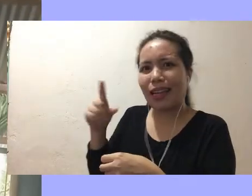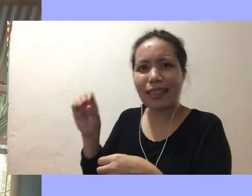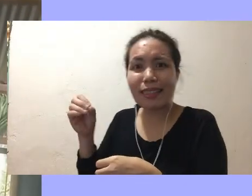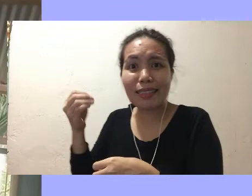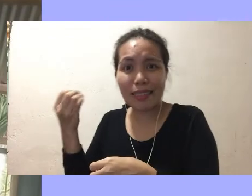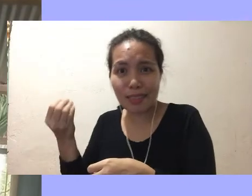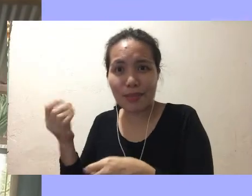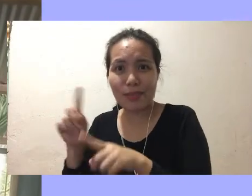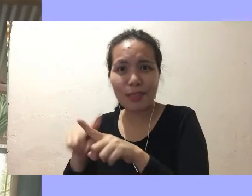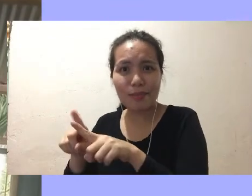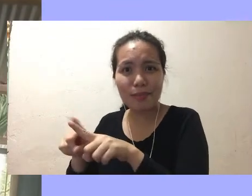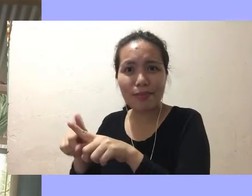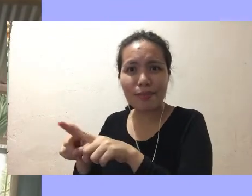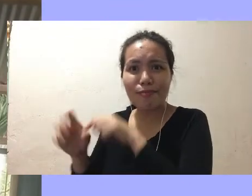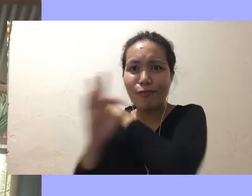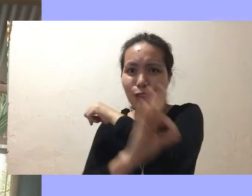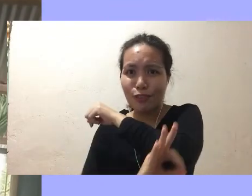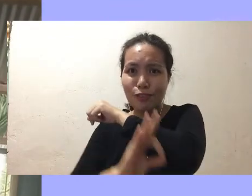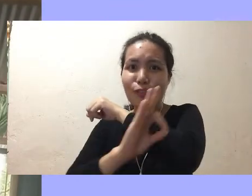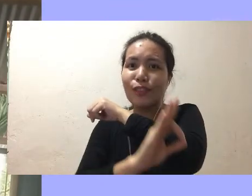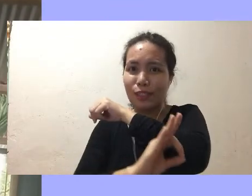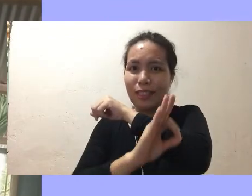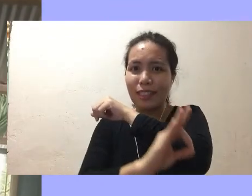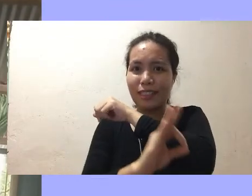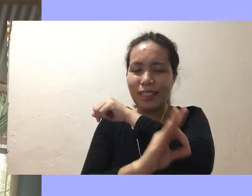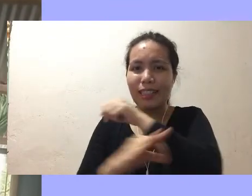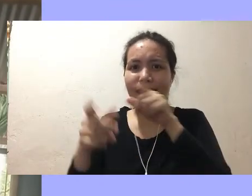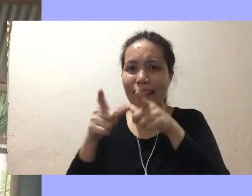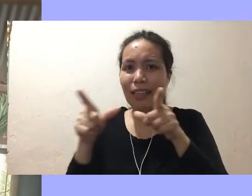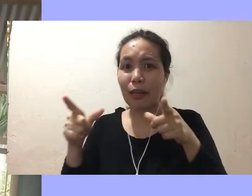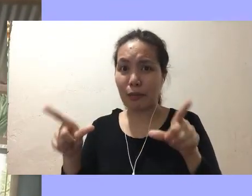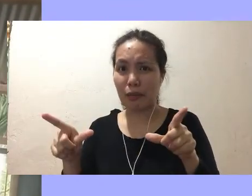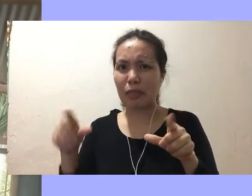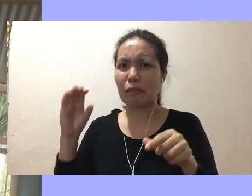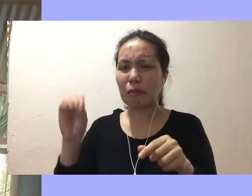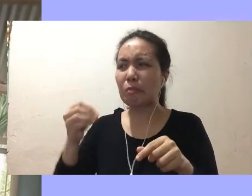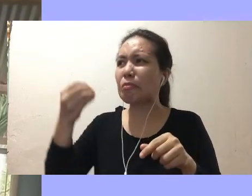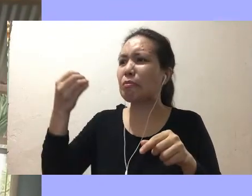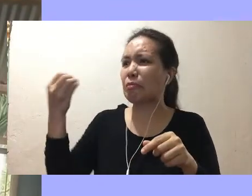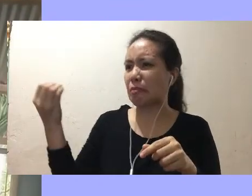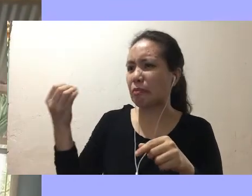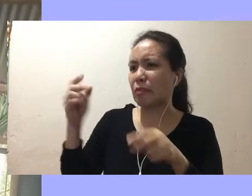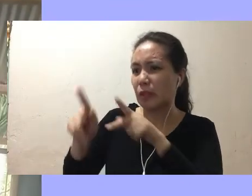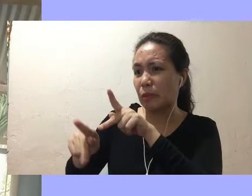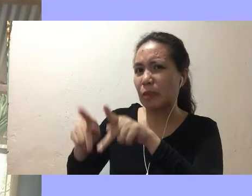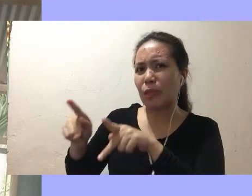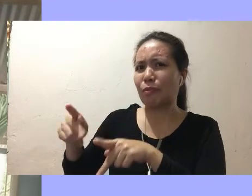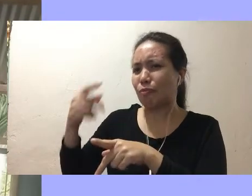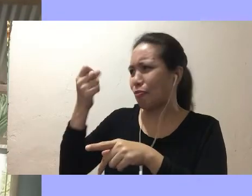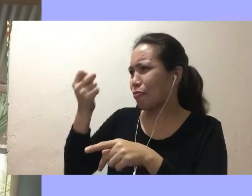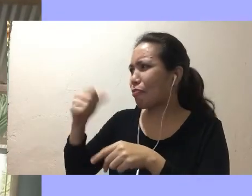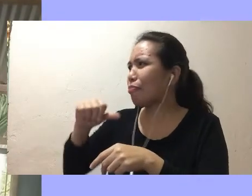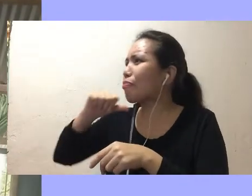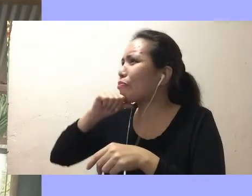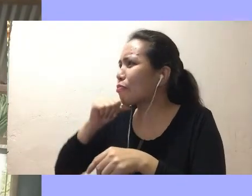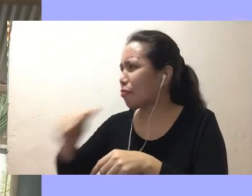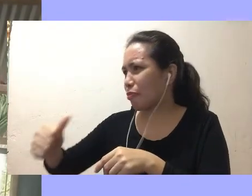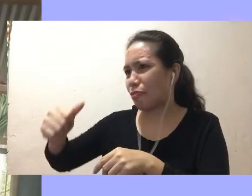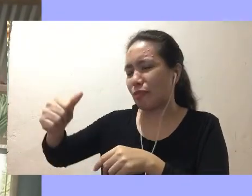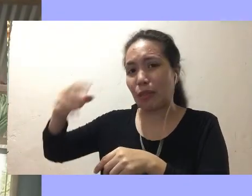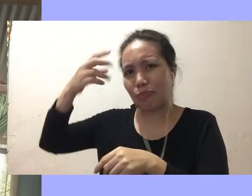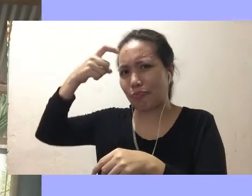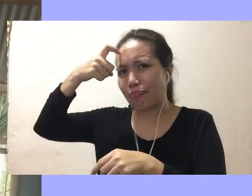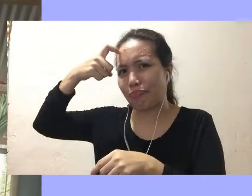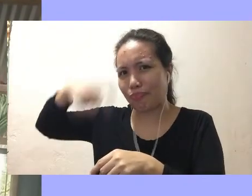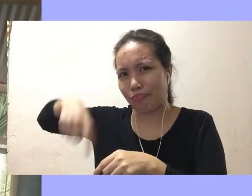people because I have zero knowledge when it comes to their language, and the people there are not really fond of speaking